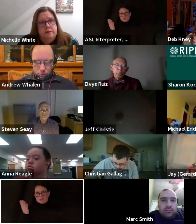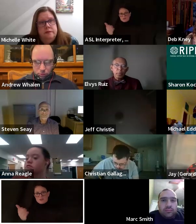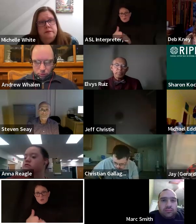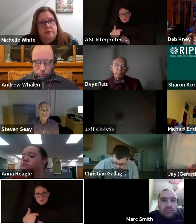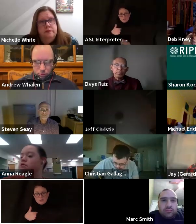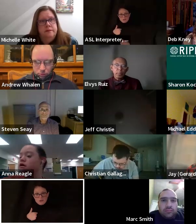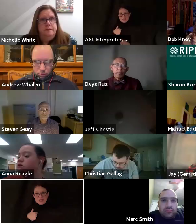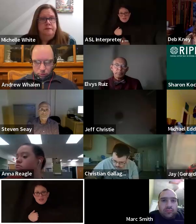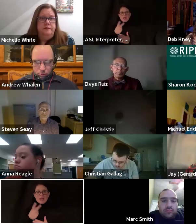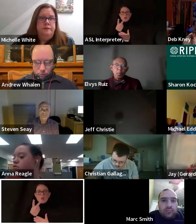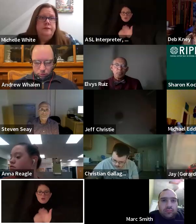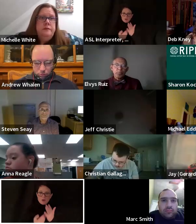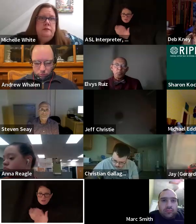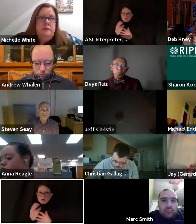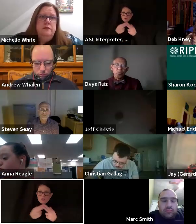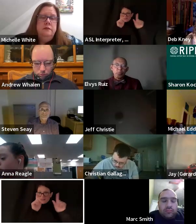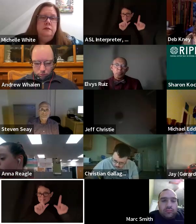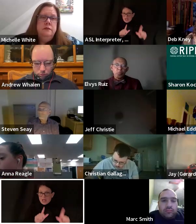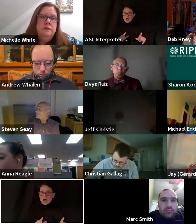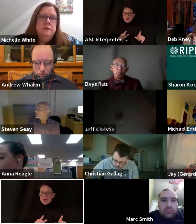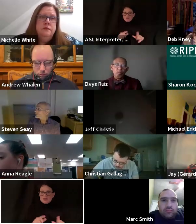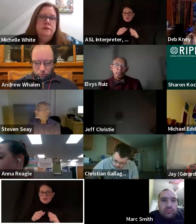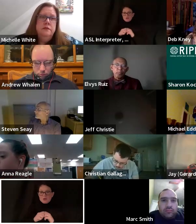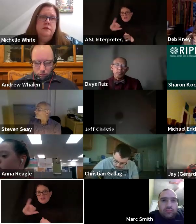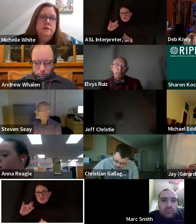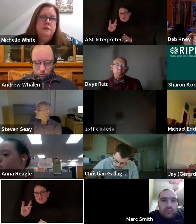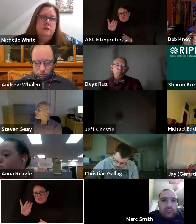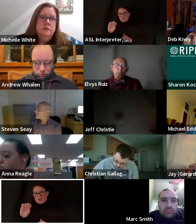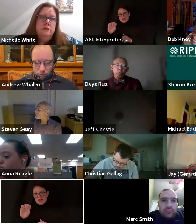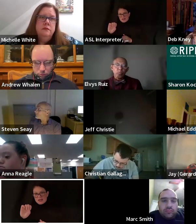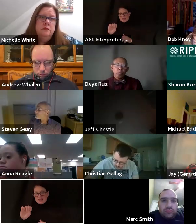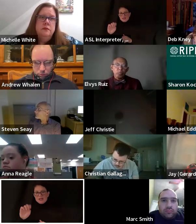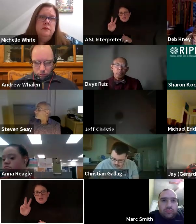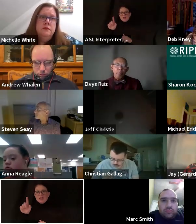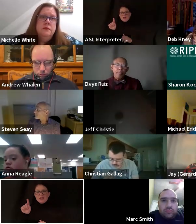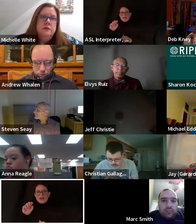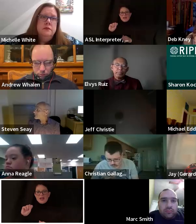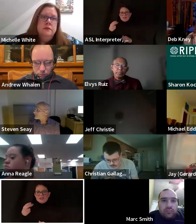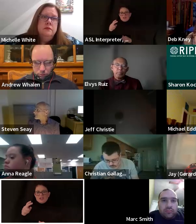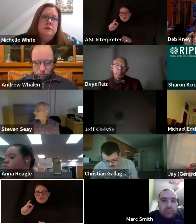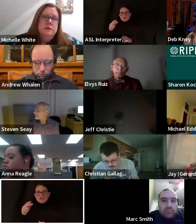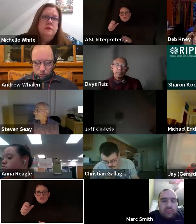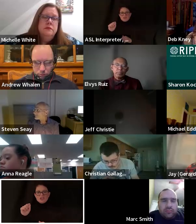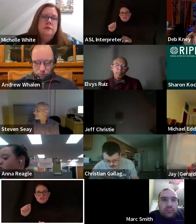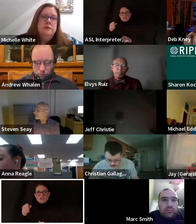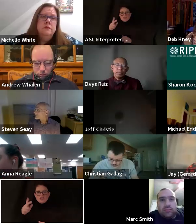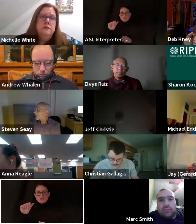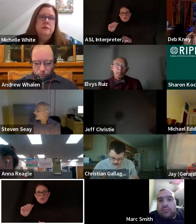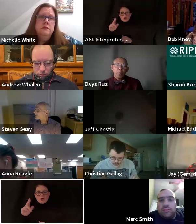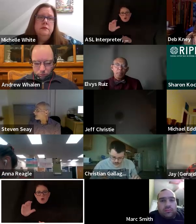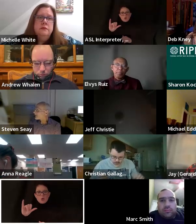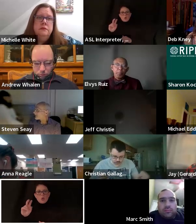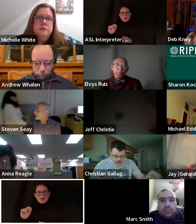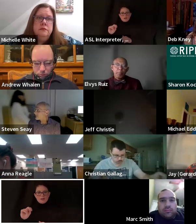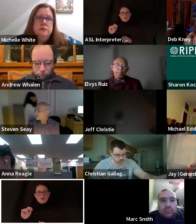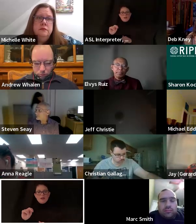we were both going through the slides with Jackie and Sheila Coyne, navigating questions